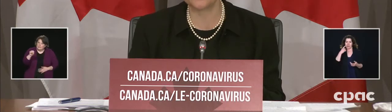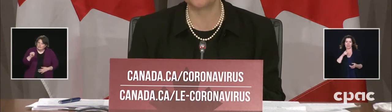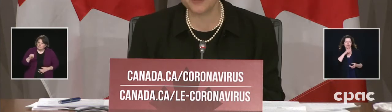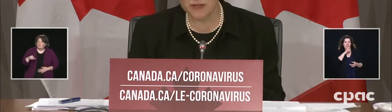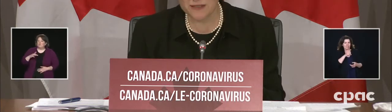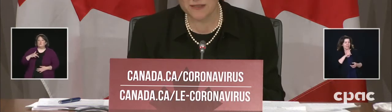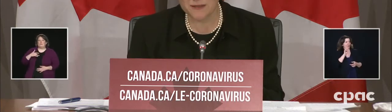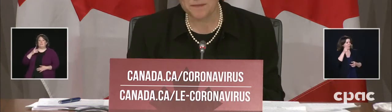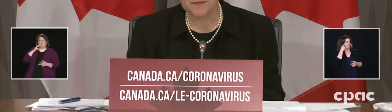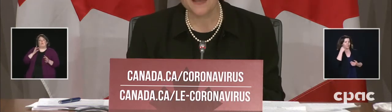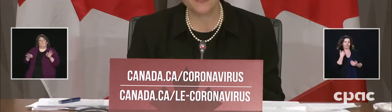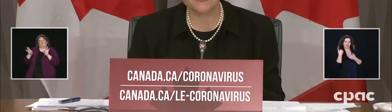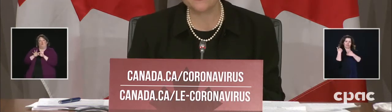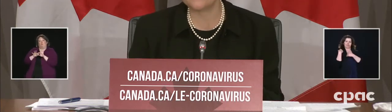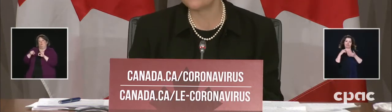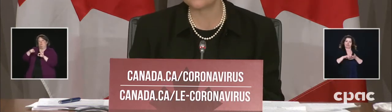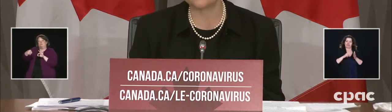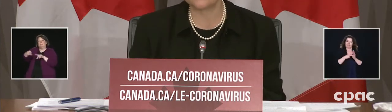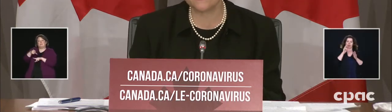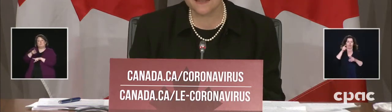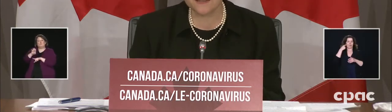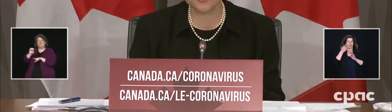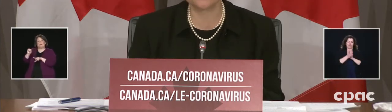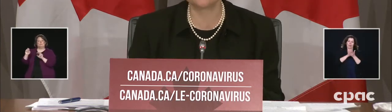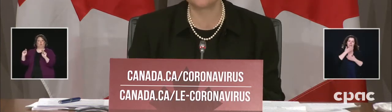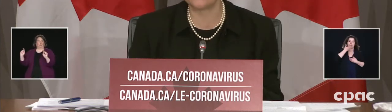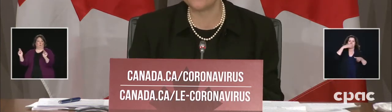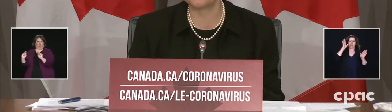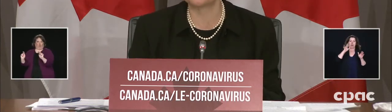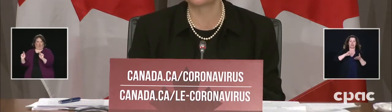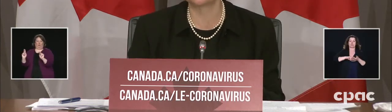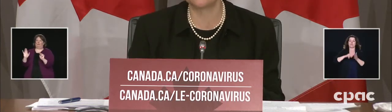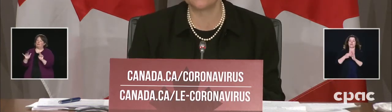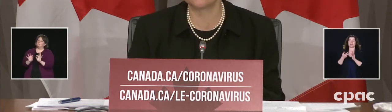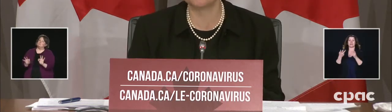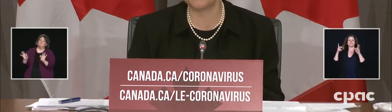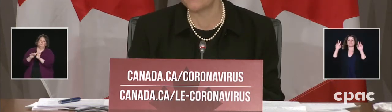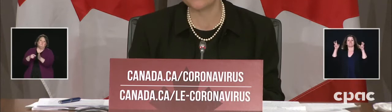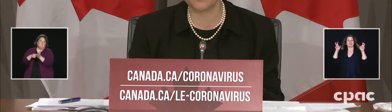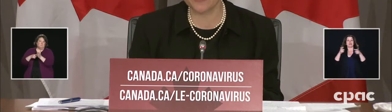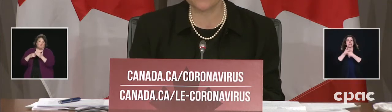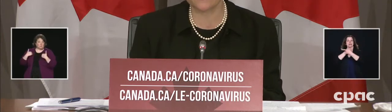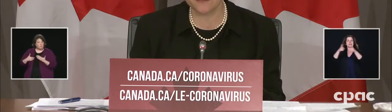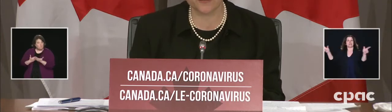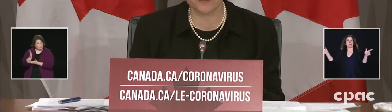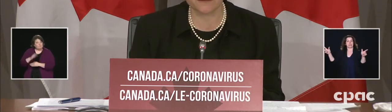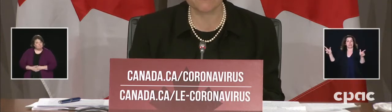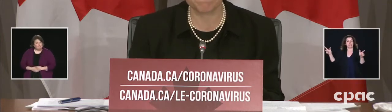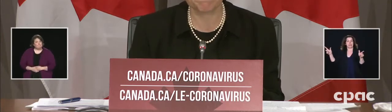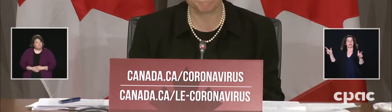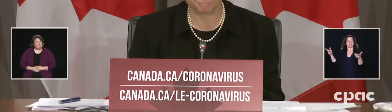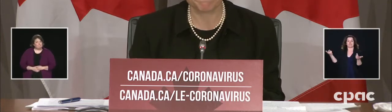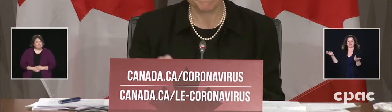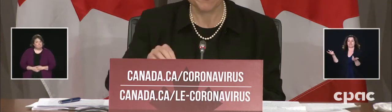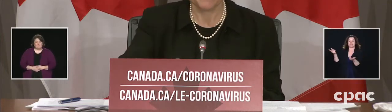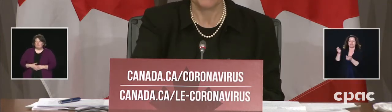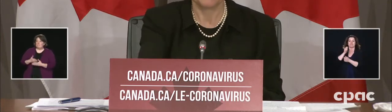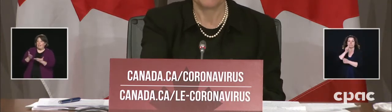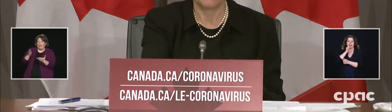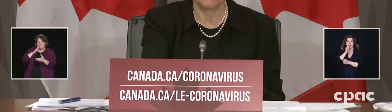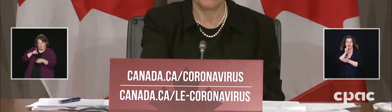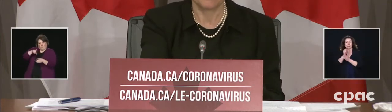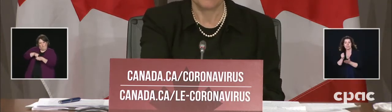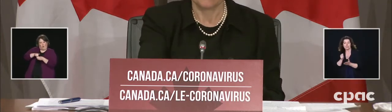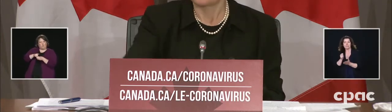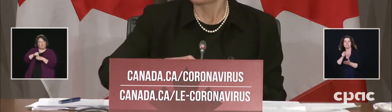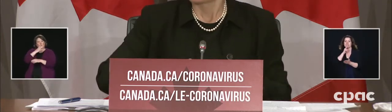essential human right, and it is an essential element in making democracy strong. En français,